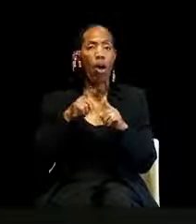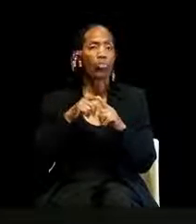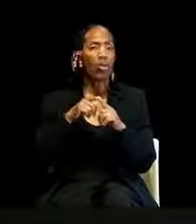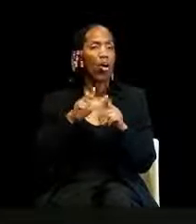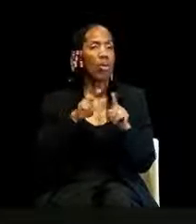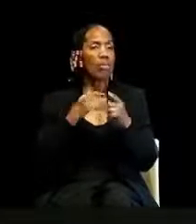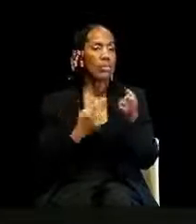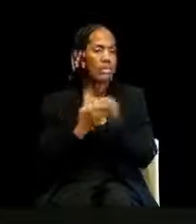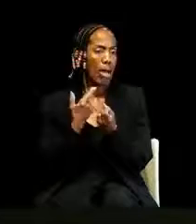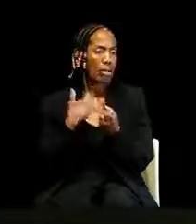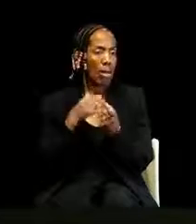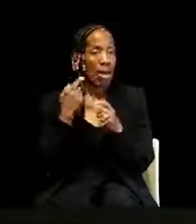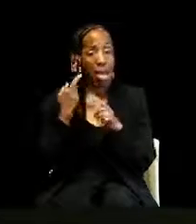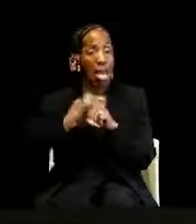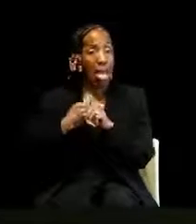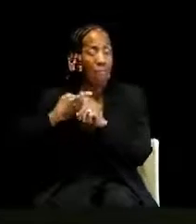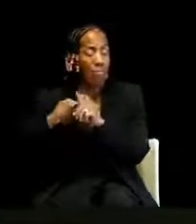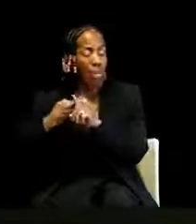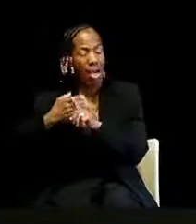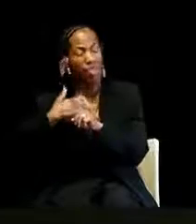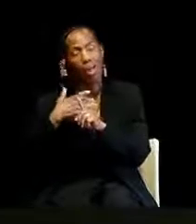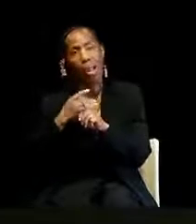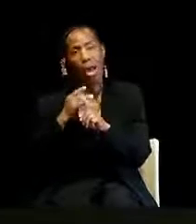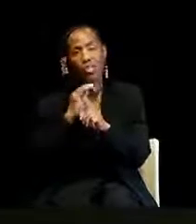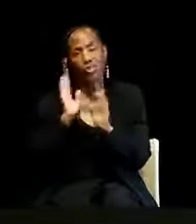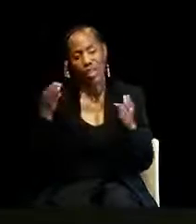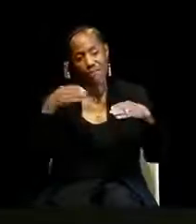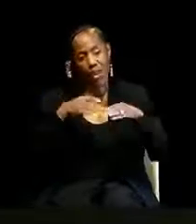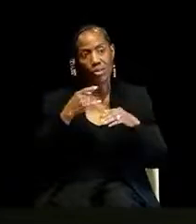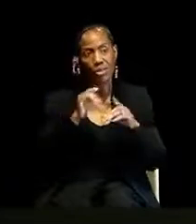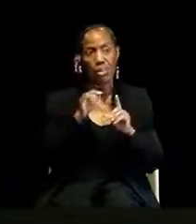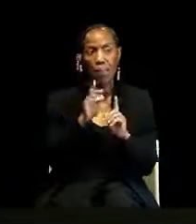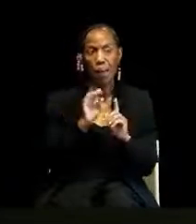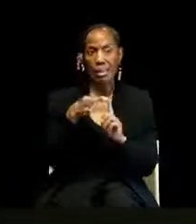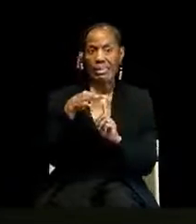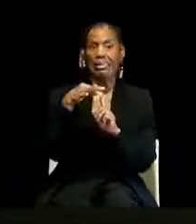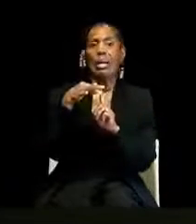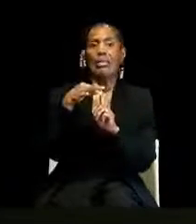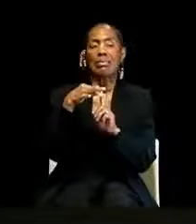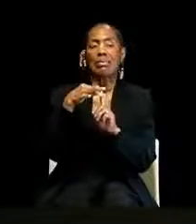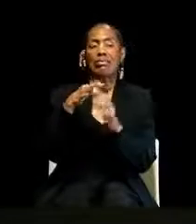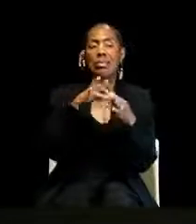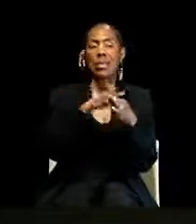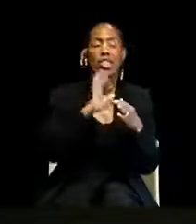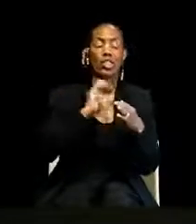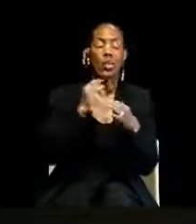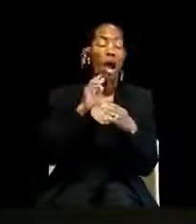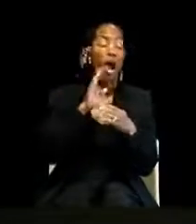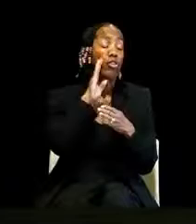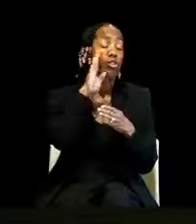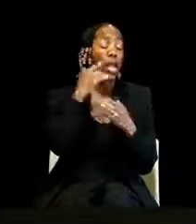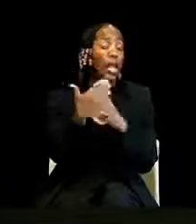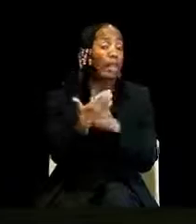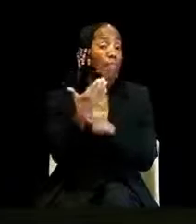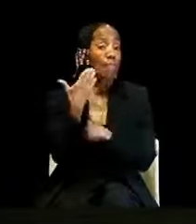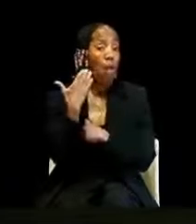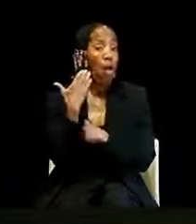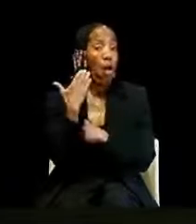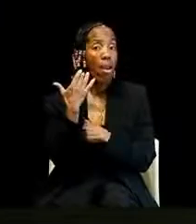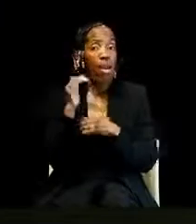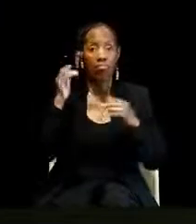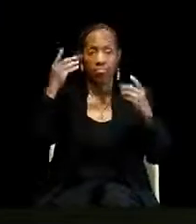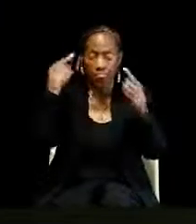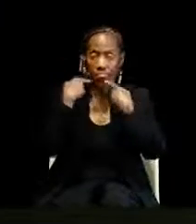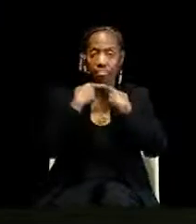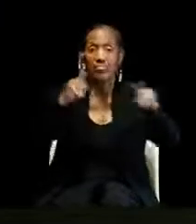Each month, we like to give some more shine to someone truly special to the Creative Mornings community to read our Creative Mornings manifesto. And this morning,